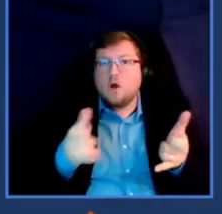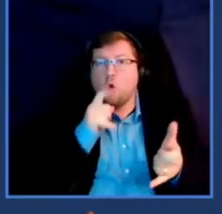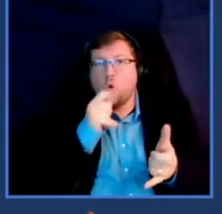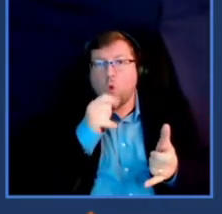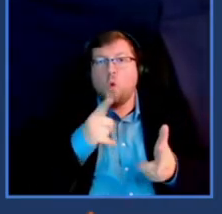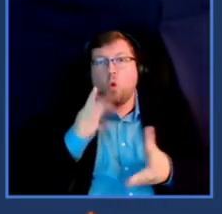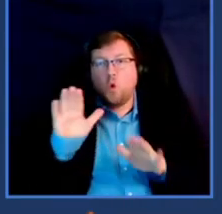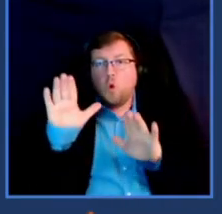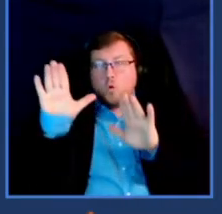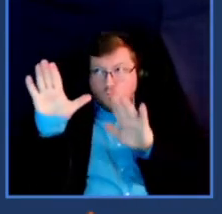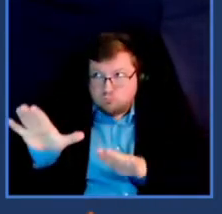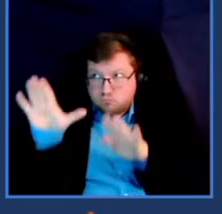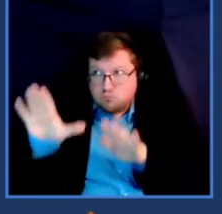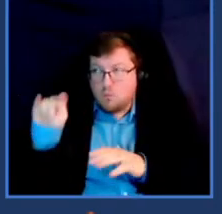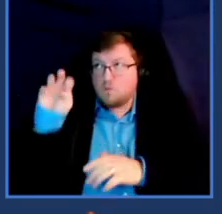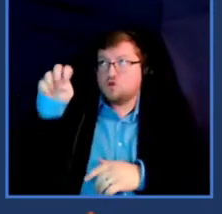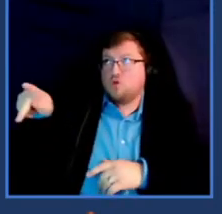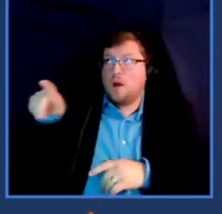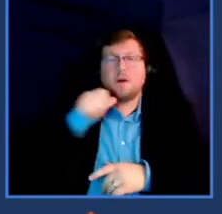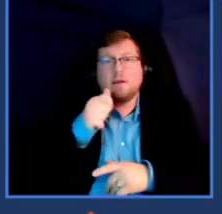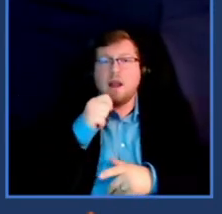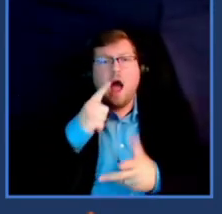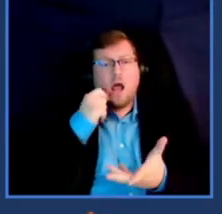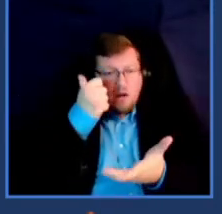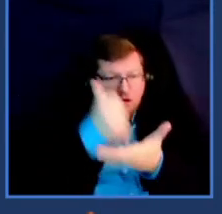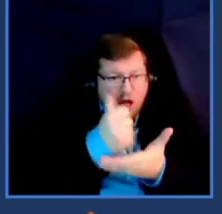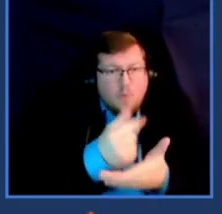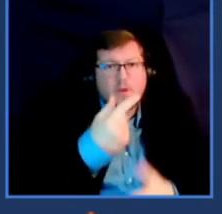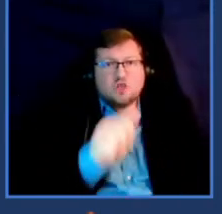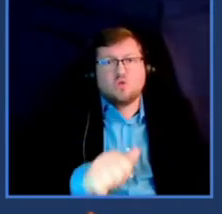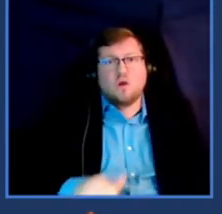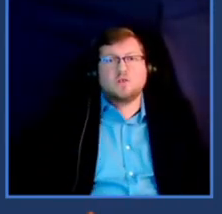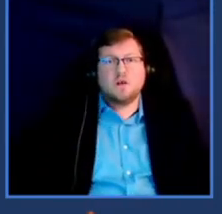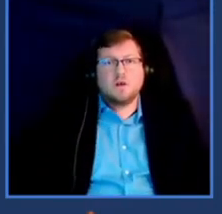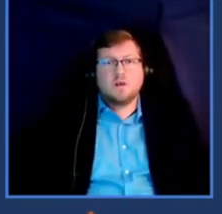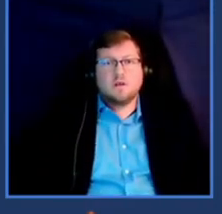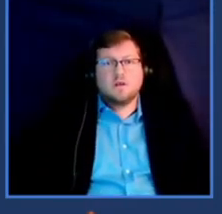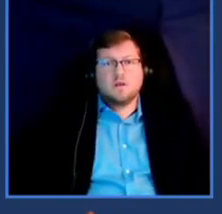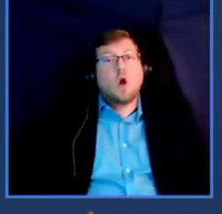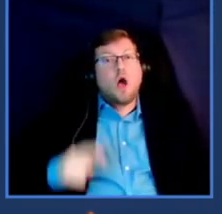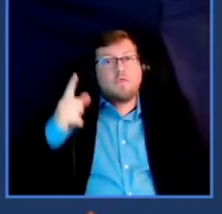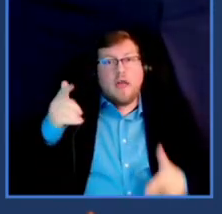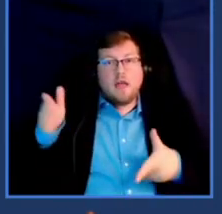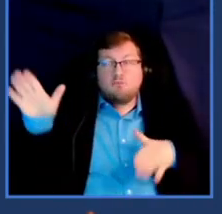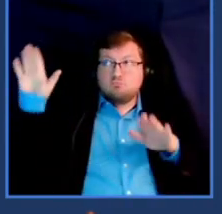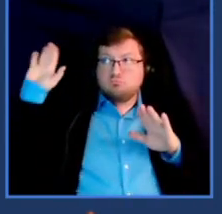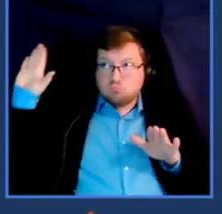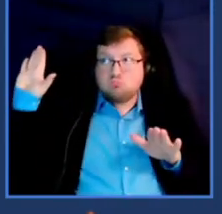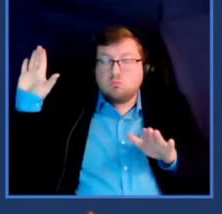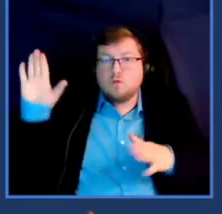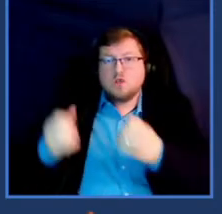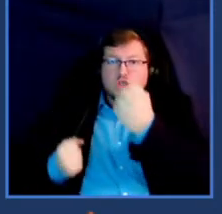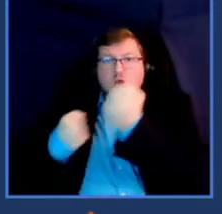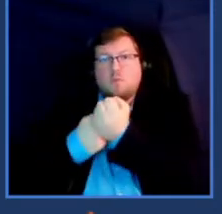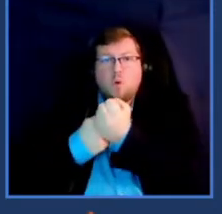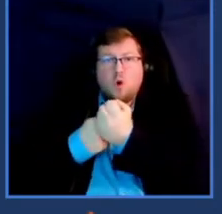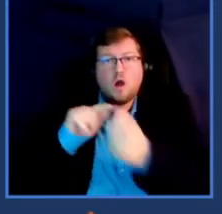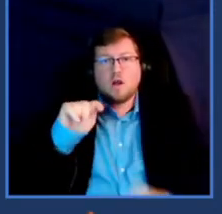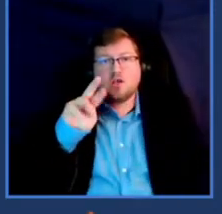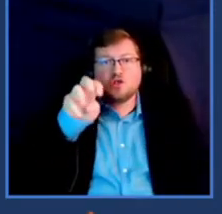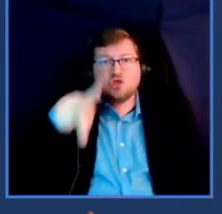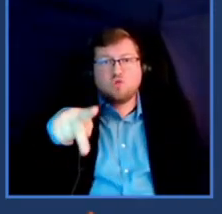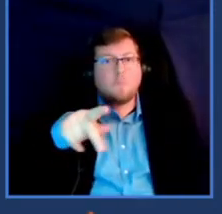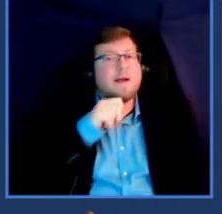Trump, not to Georgia. You have two senators who think they've sworn an oath to Donald Trump, not to the United